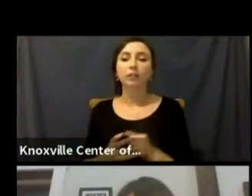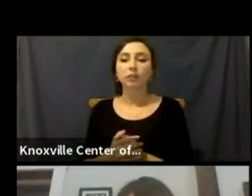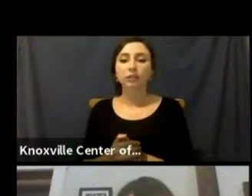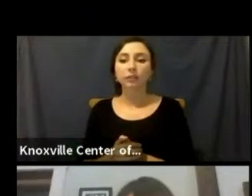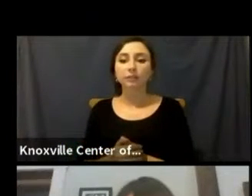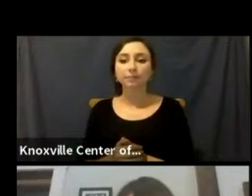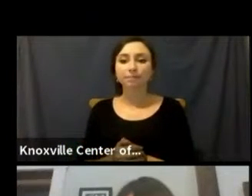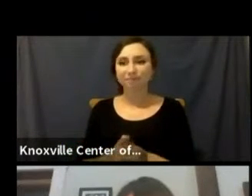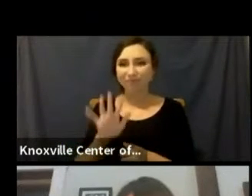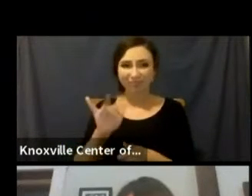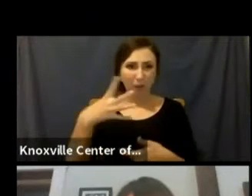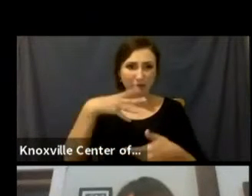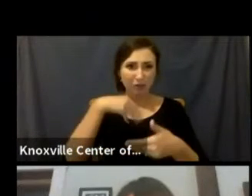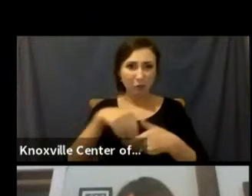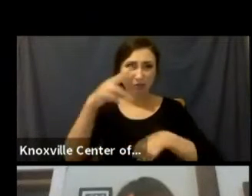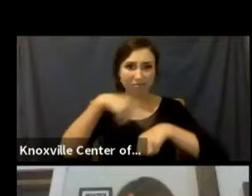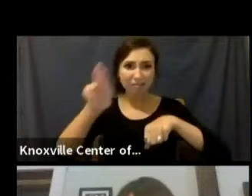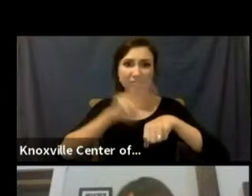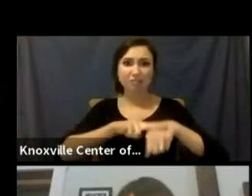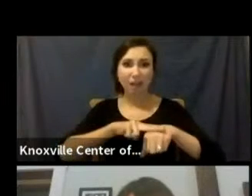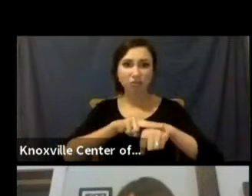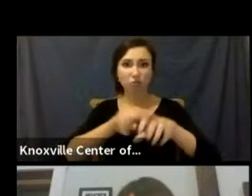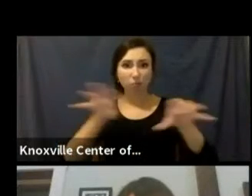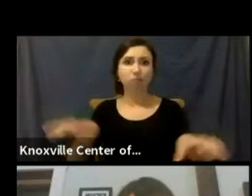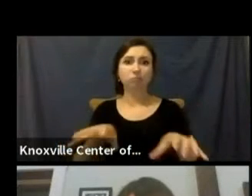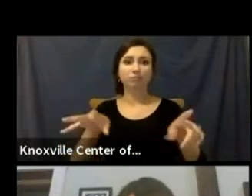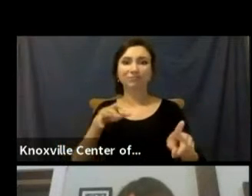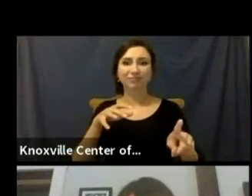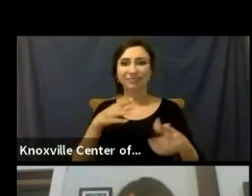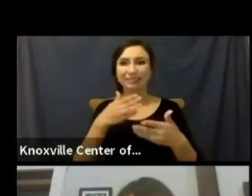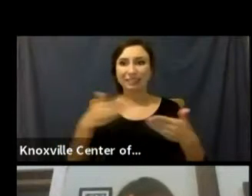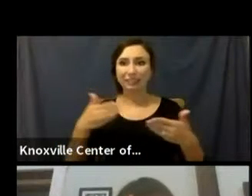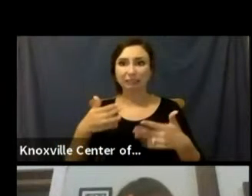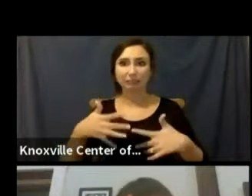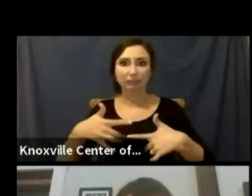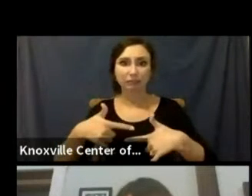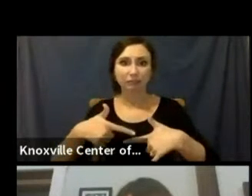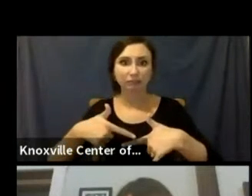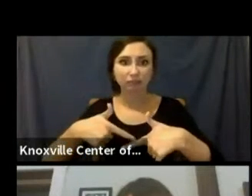part of that national movement where I won't say things ground to a halt, but there was a